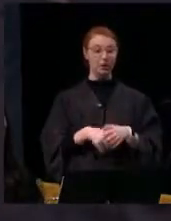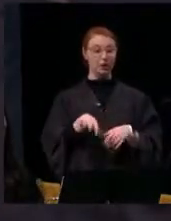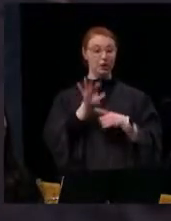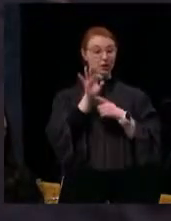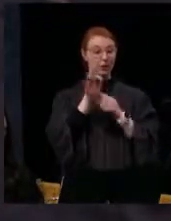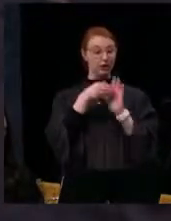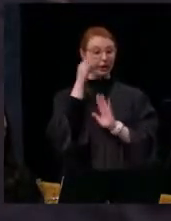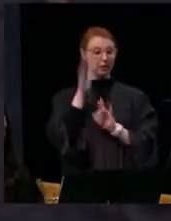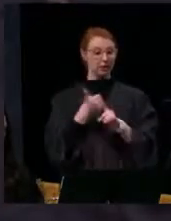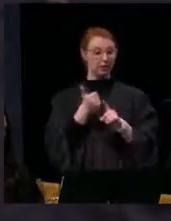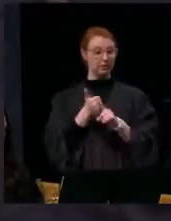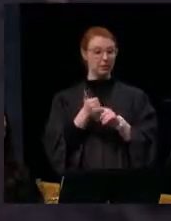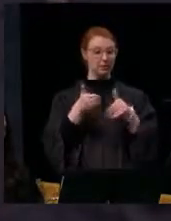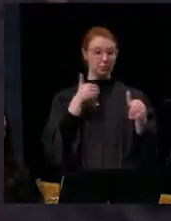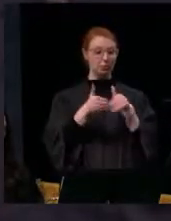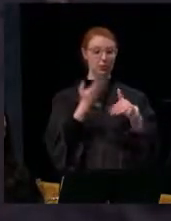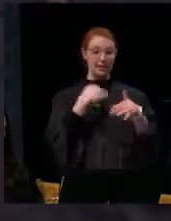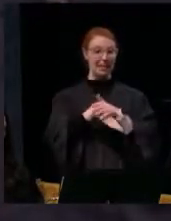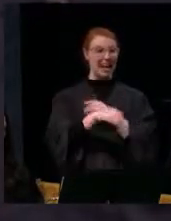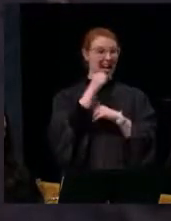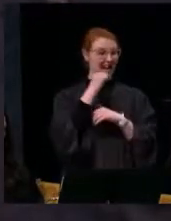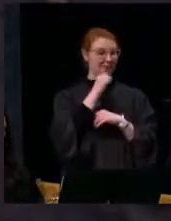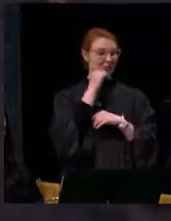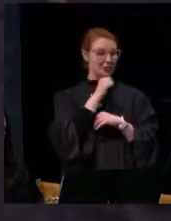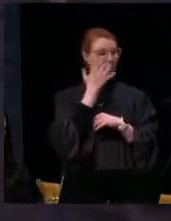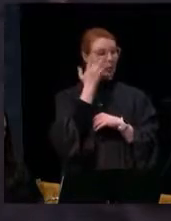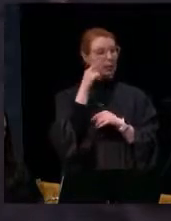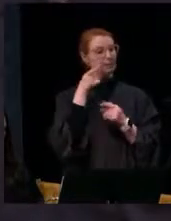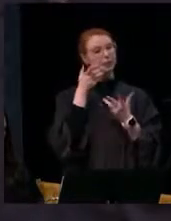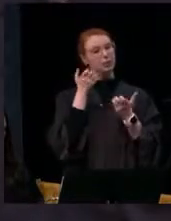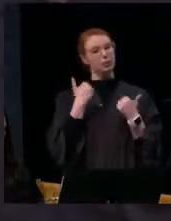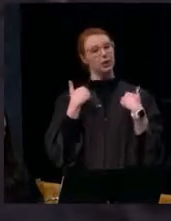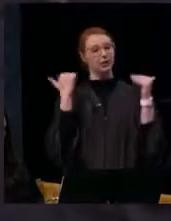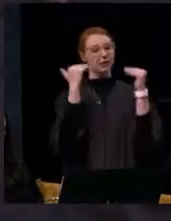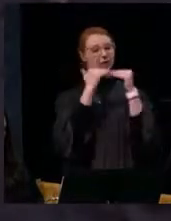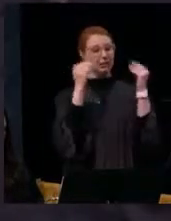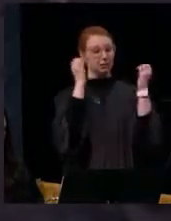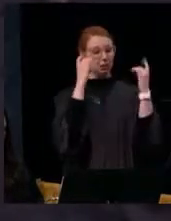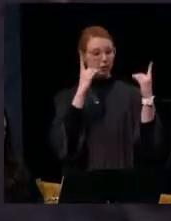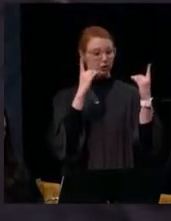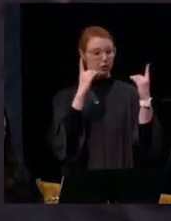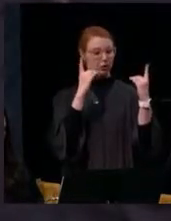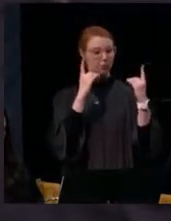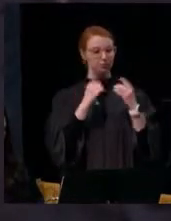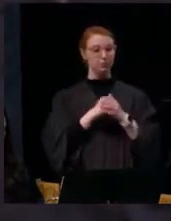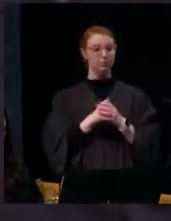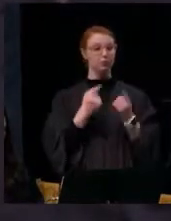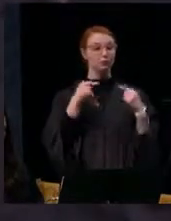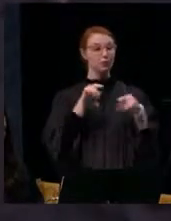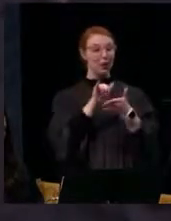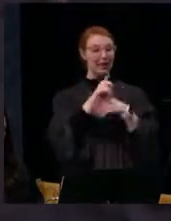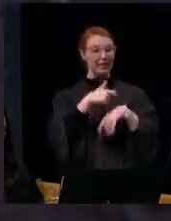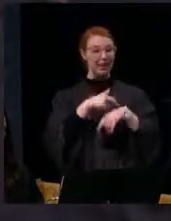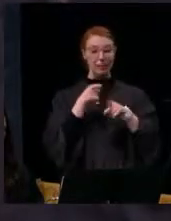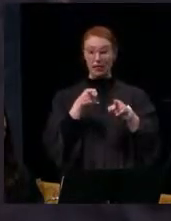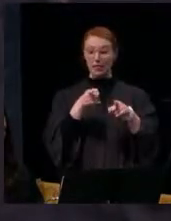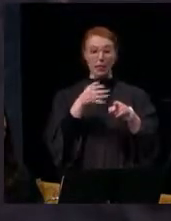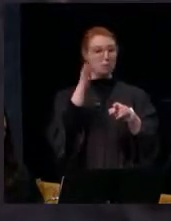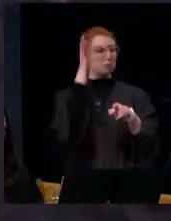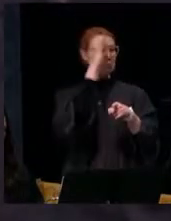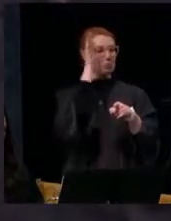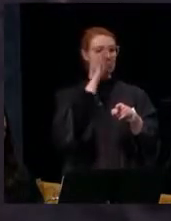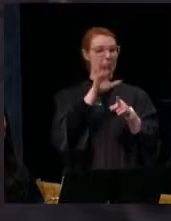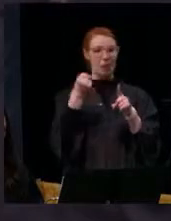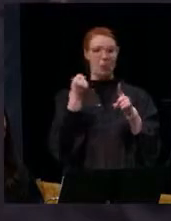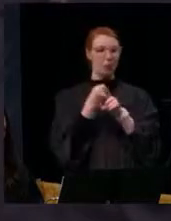just this every day, all for the desire of a good, equal education. At the time, they couldn't fathom the impact they were making for